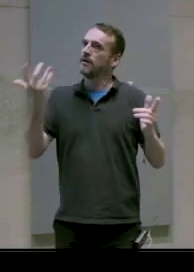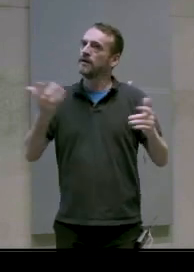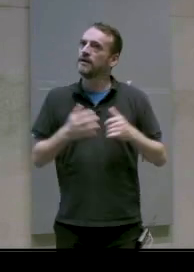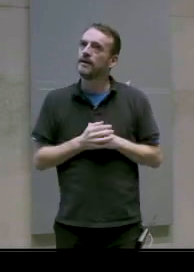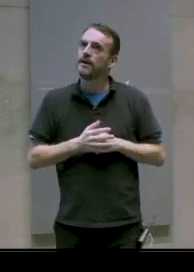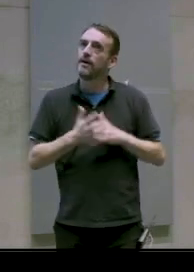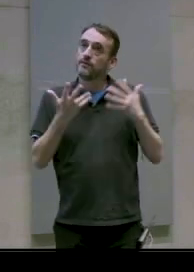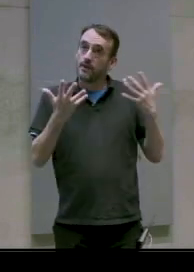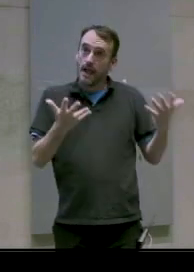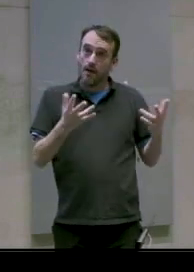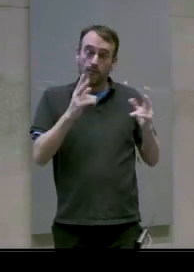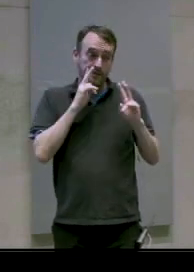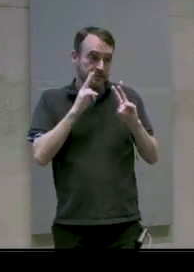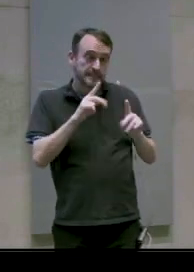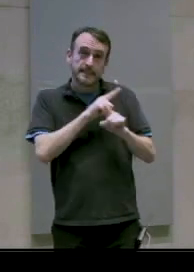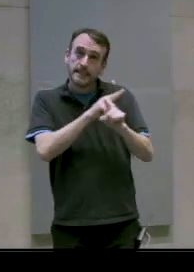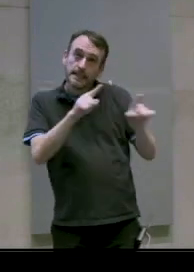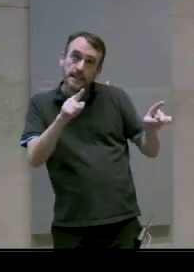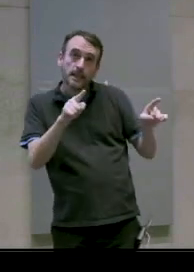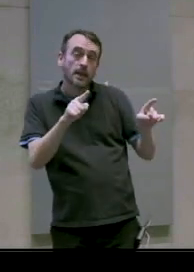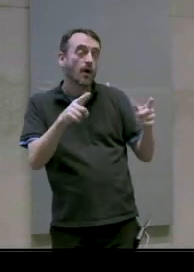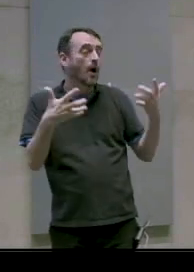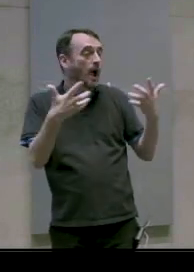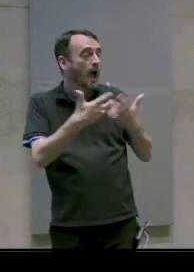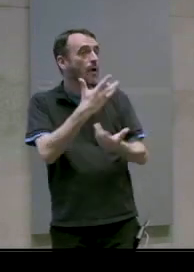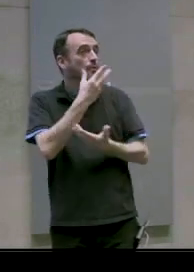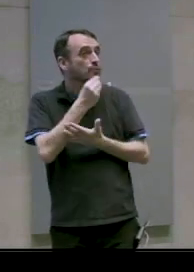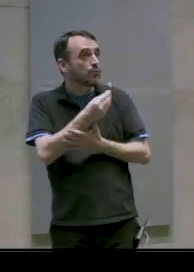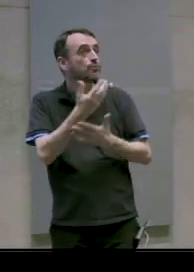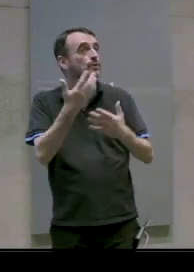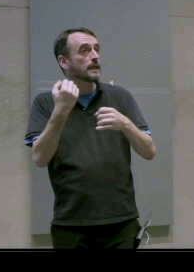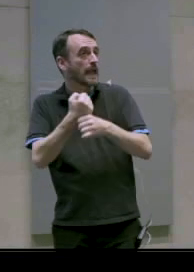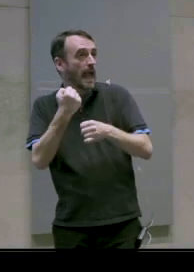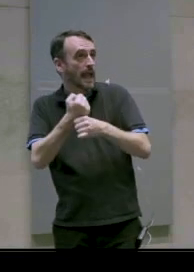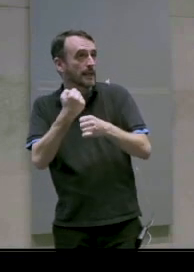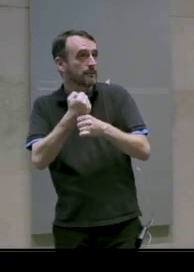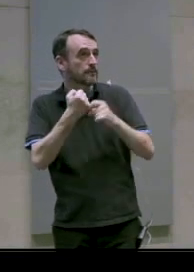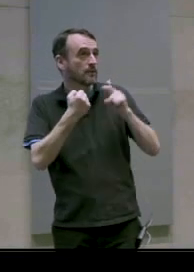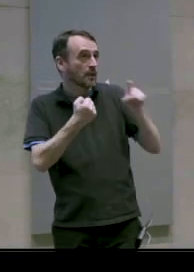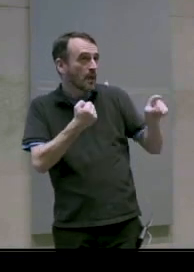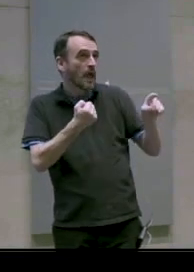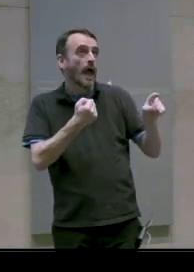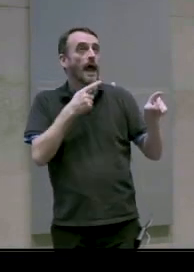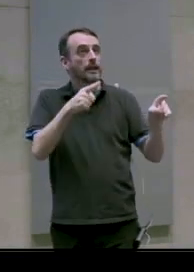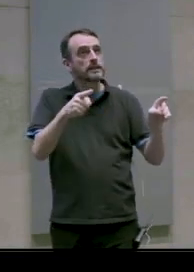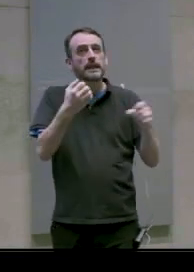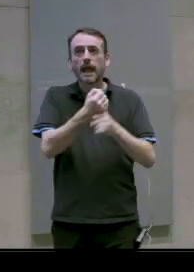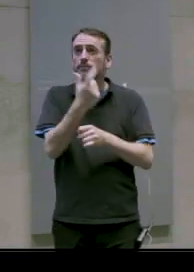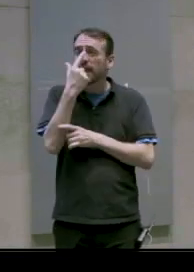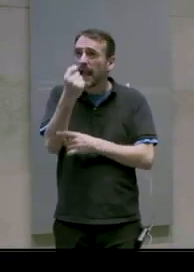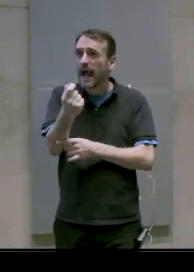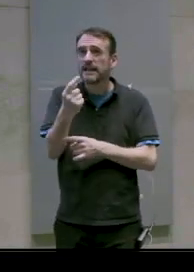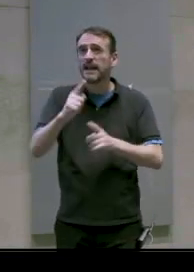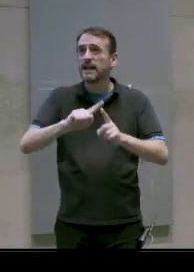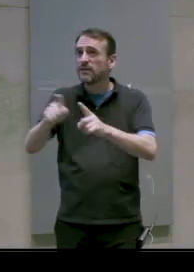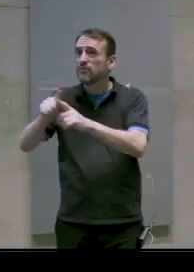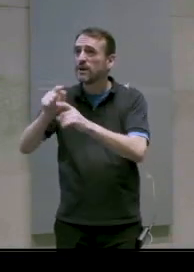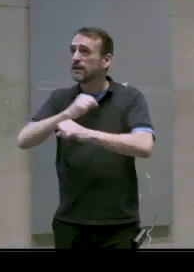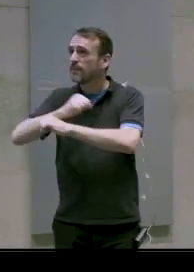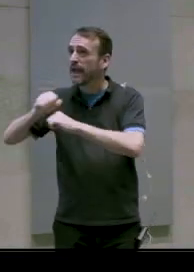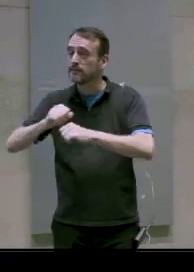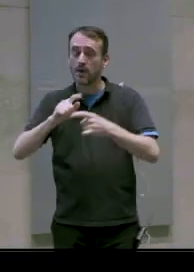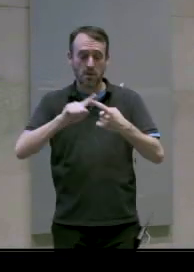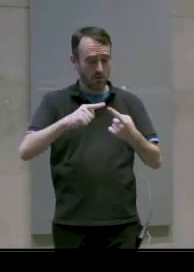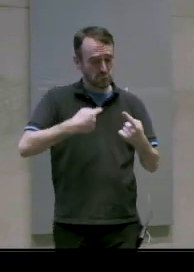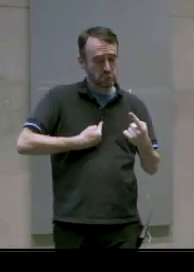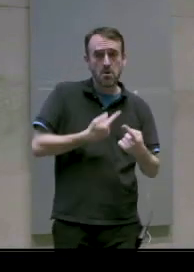self-care. Mainly, games become spaces for exploring people's personal potential. Games become spaces for self-care when